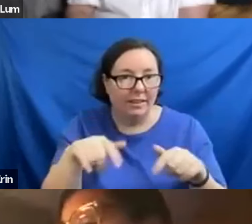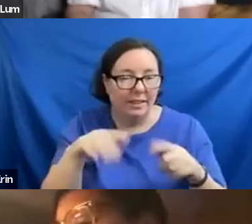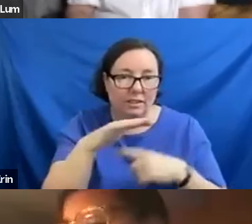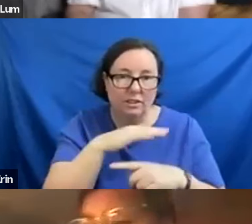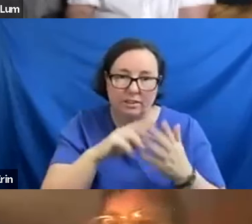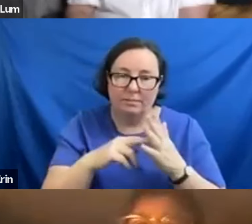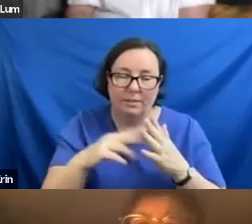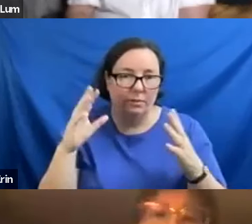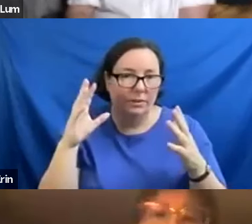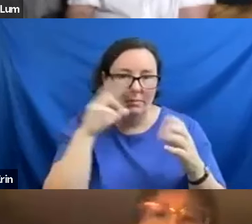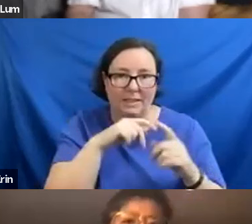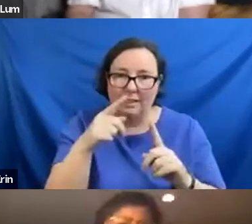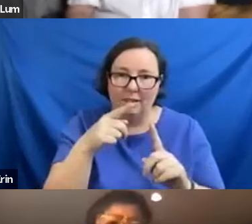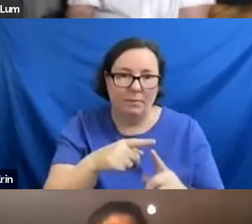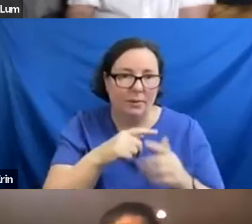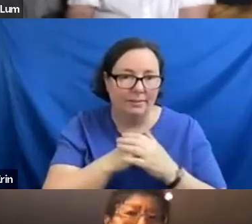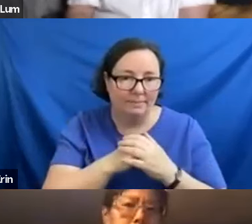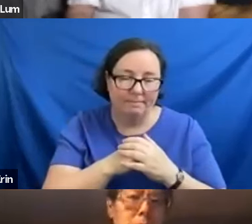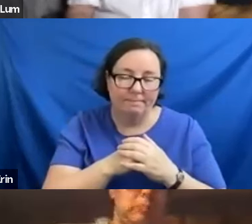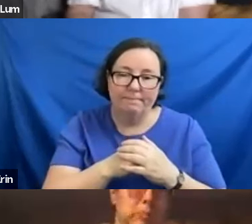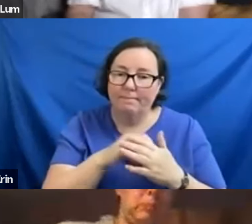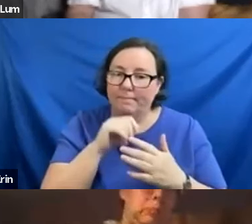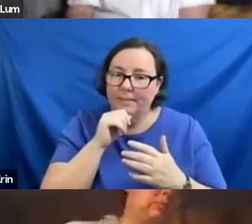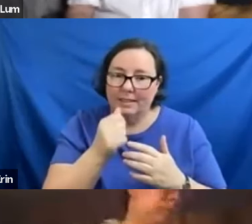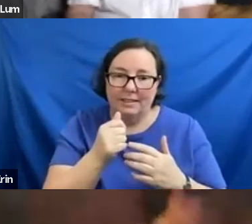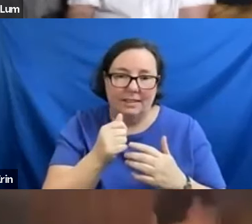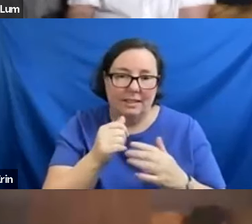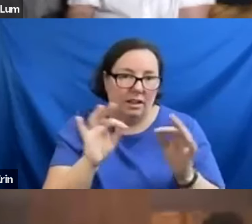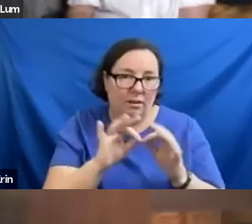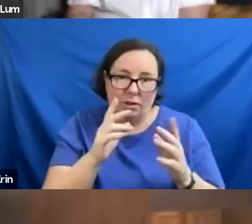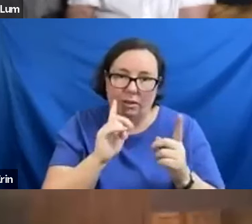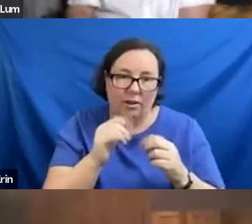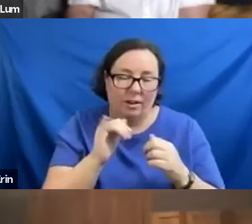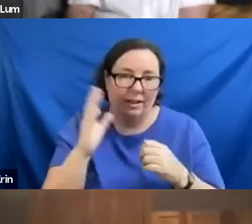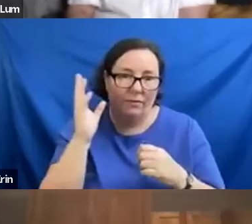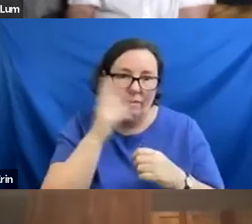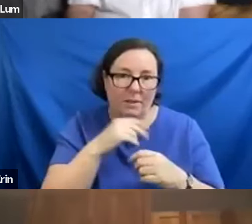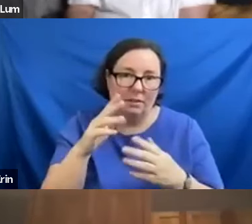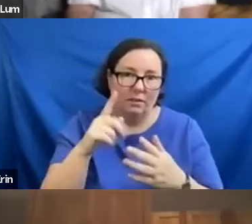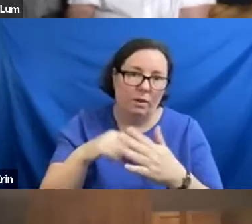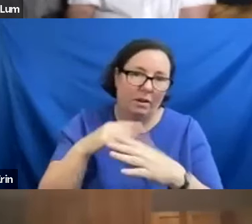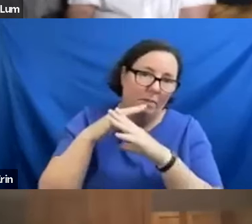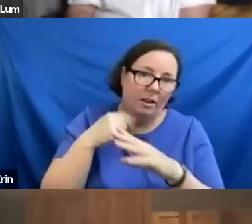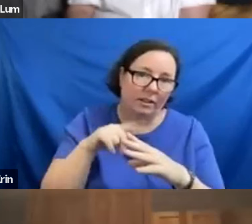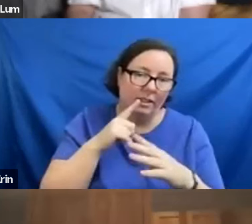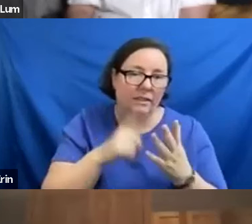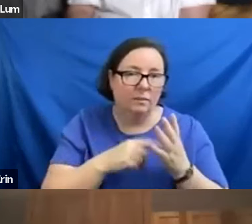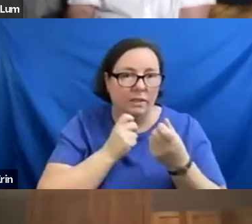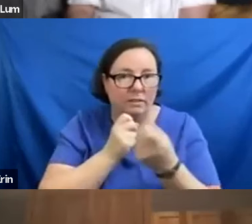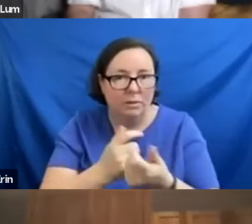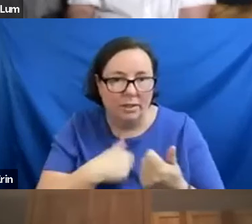that we're really not hitting the nail on the head. It's not a useful conversation. So I think